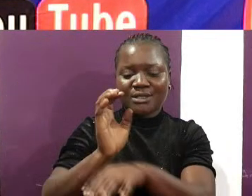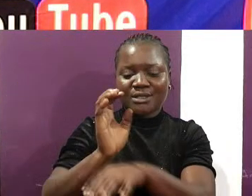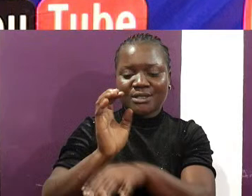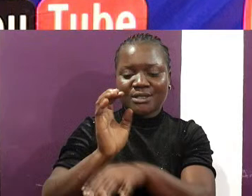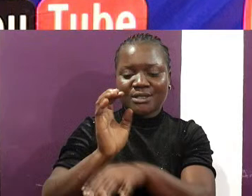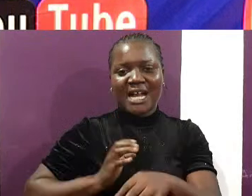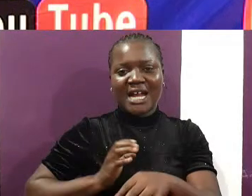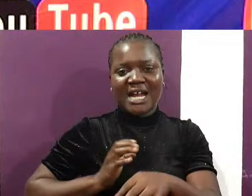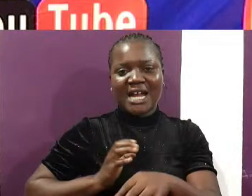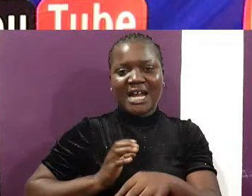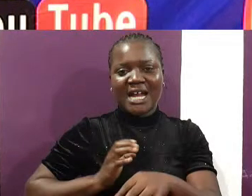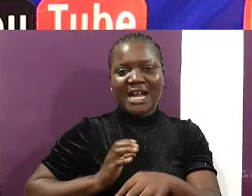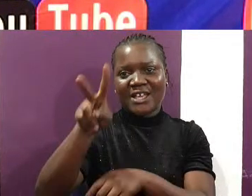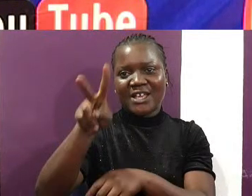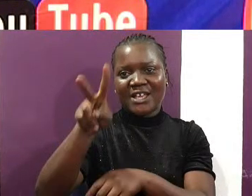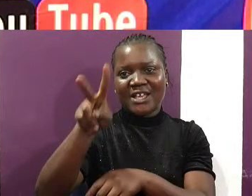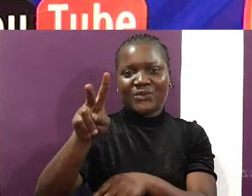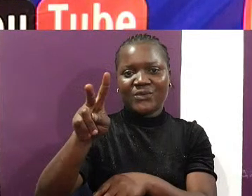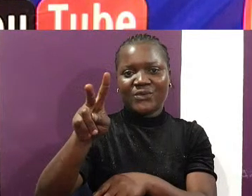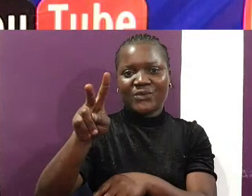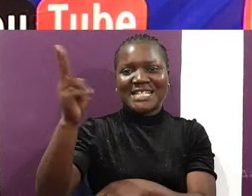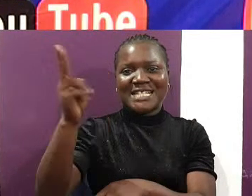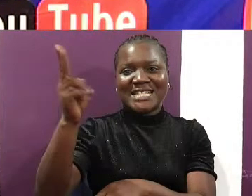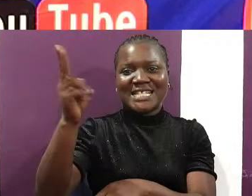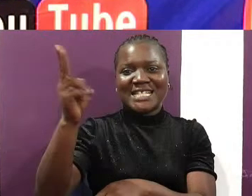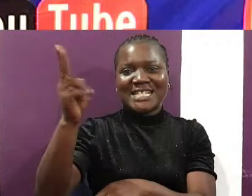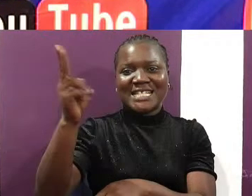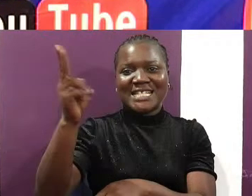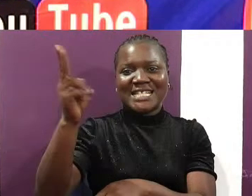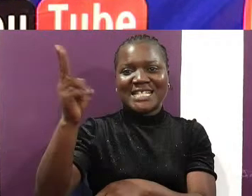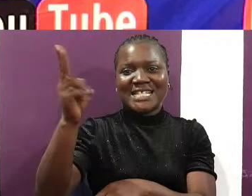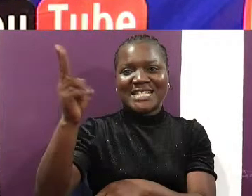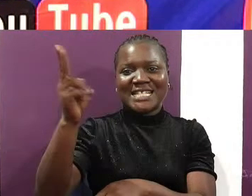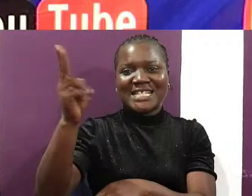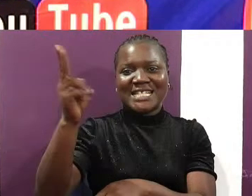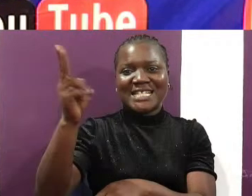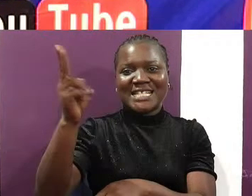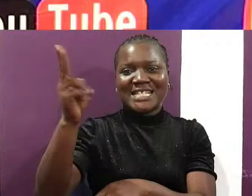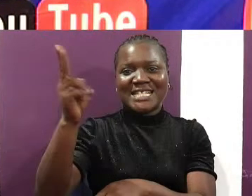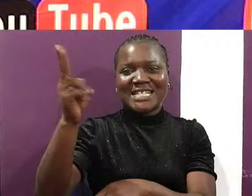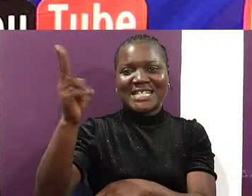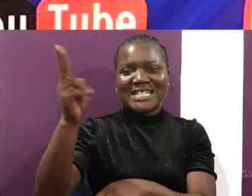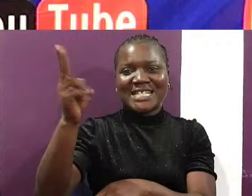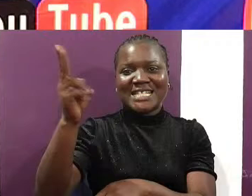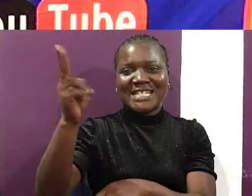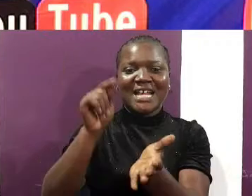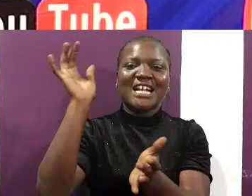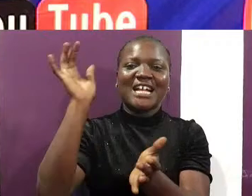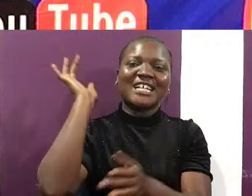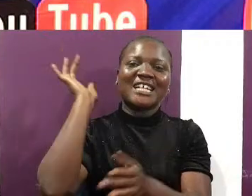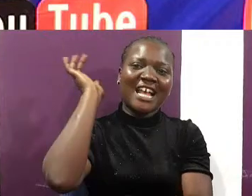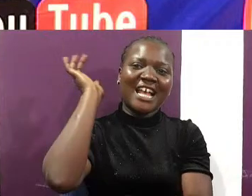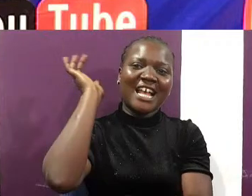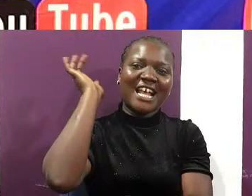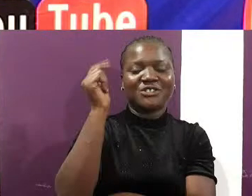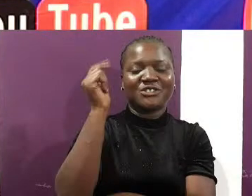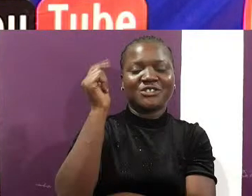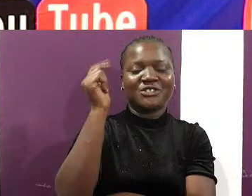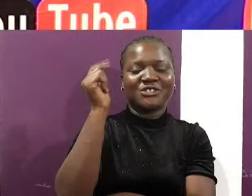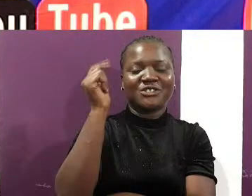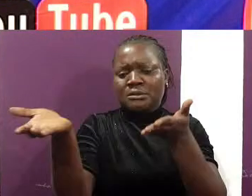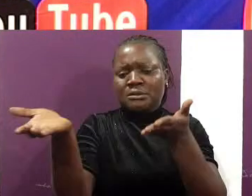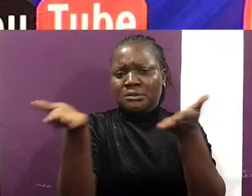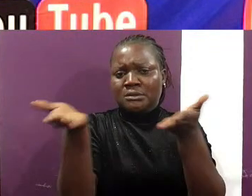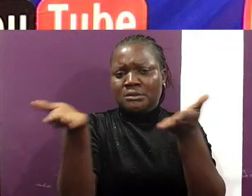This is the second digital lectureship. And indeed, it's been a very great honor serving you and also joining